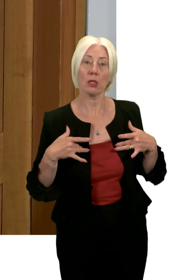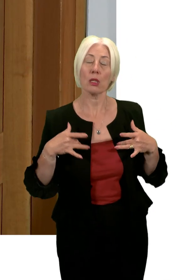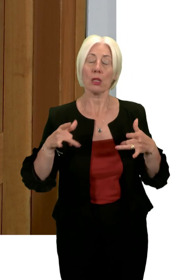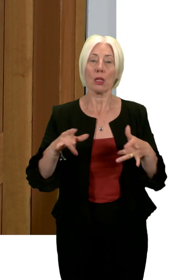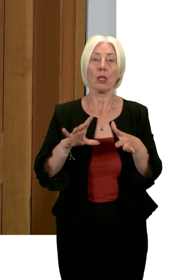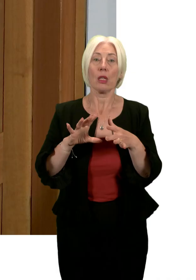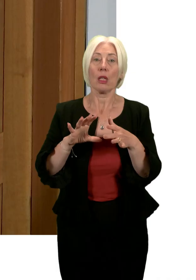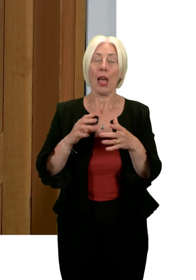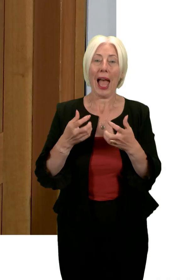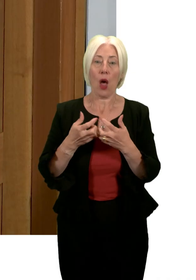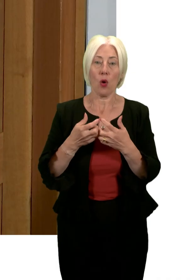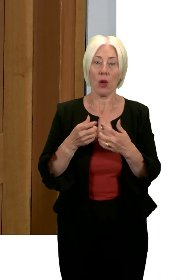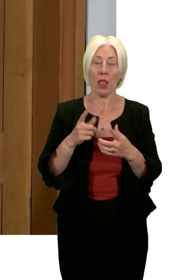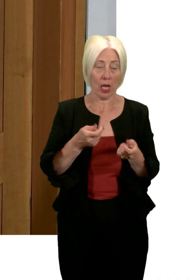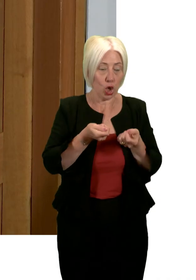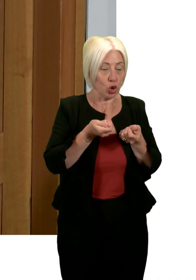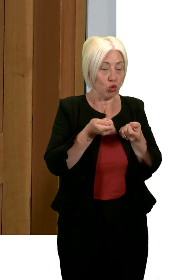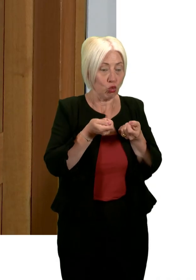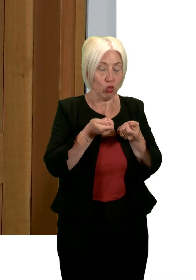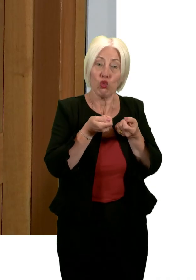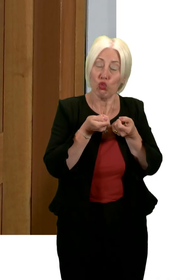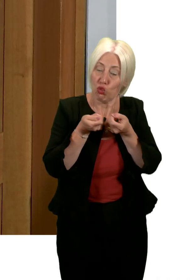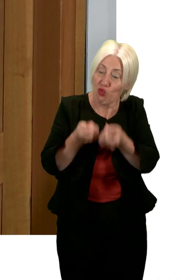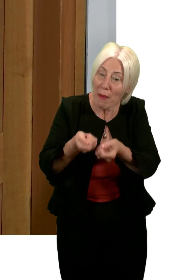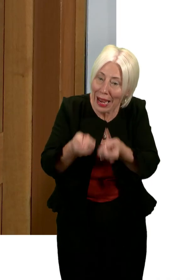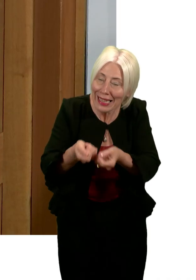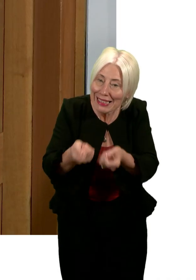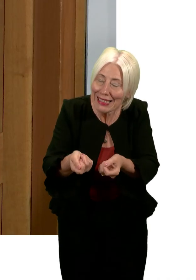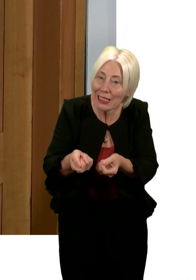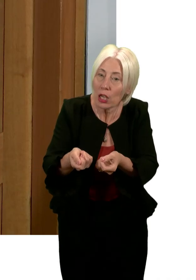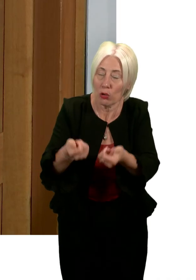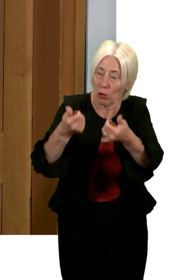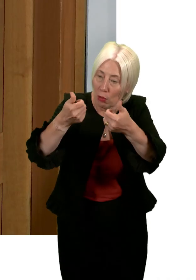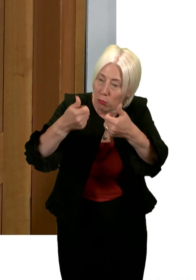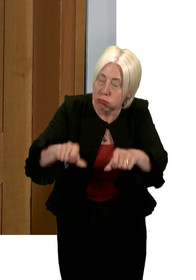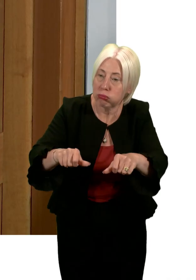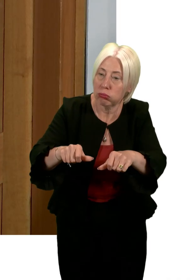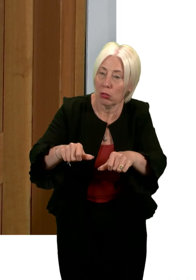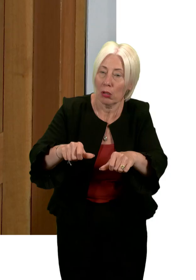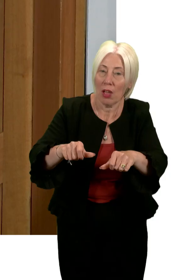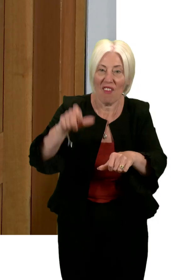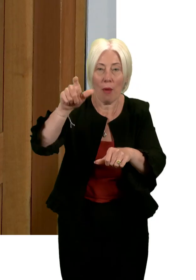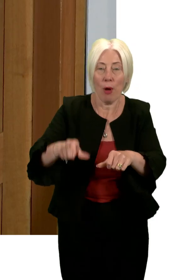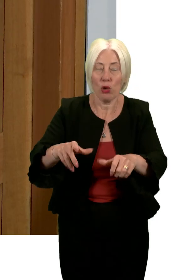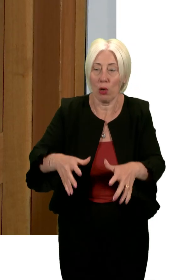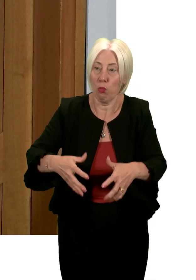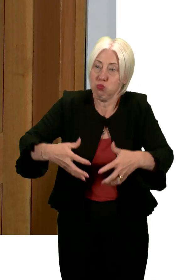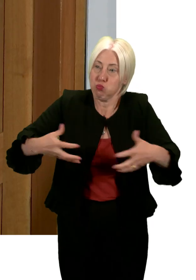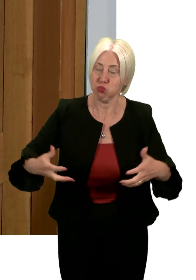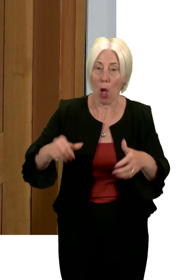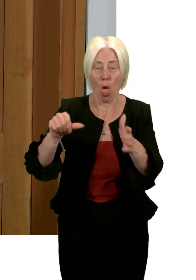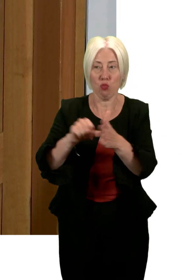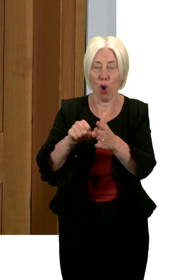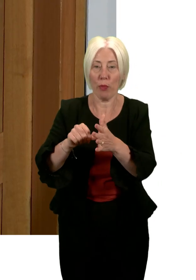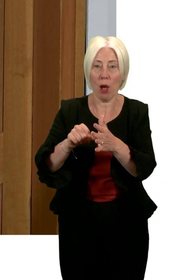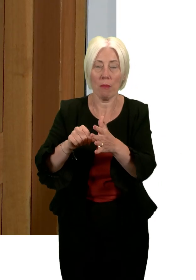between giving treatment to solve the overweight problem, or whether we can actually manage